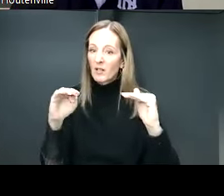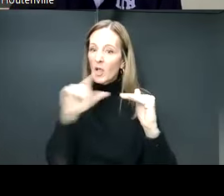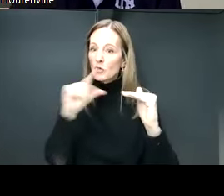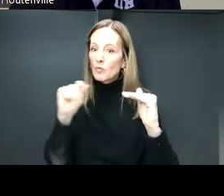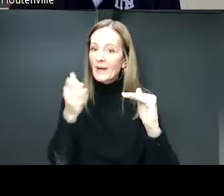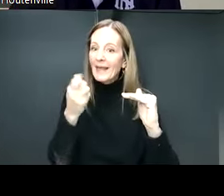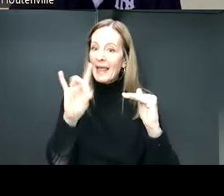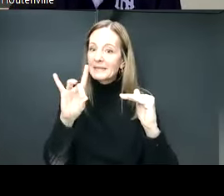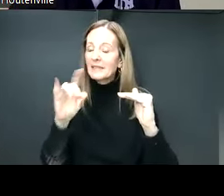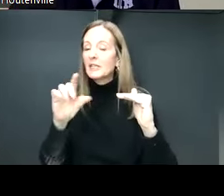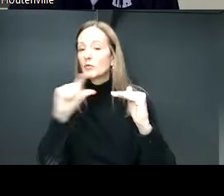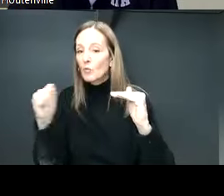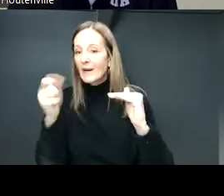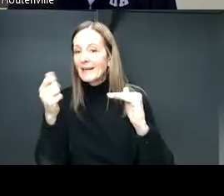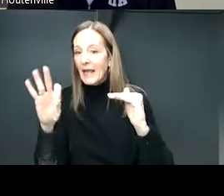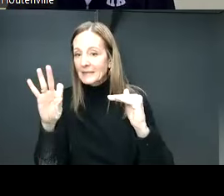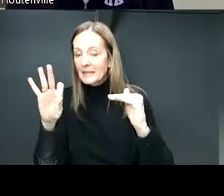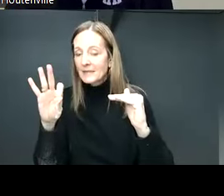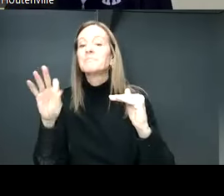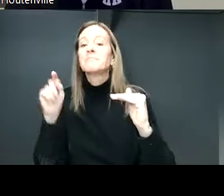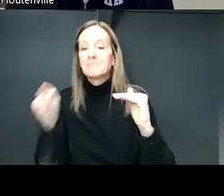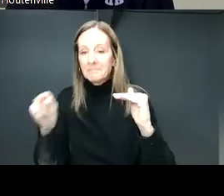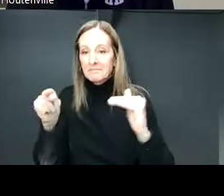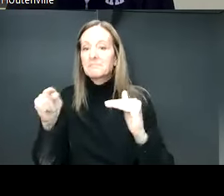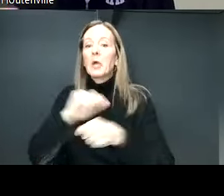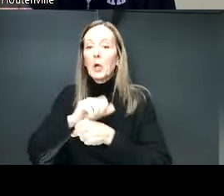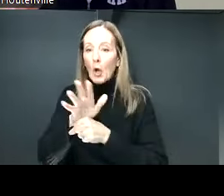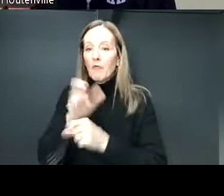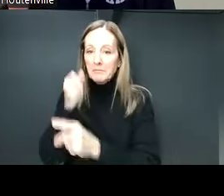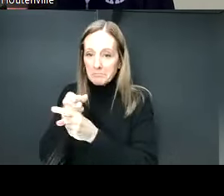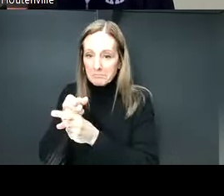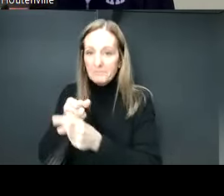19, and then COVID hits. COVID hits,